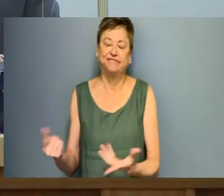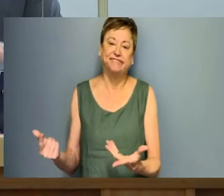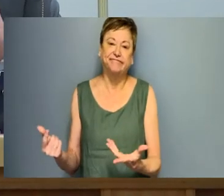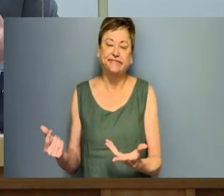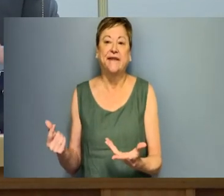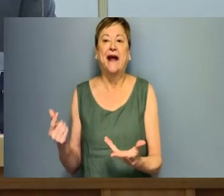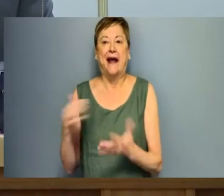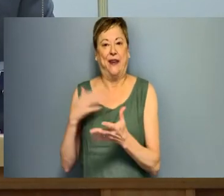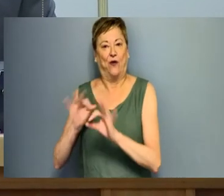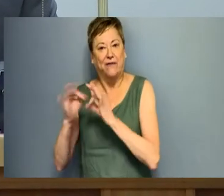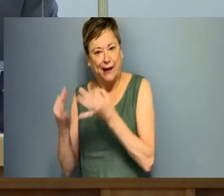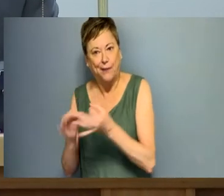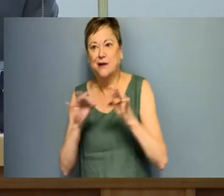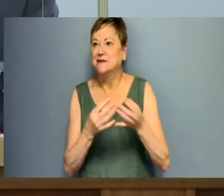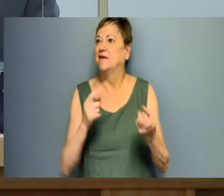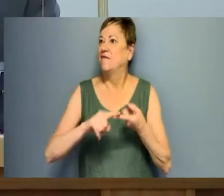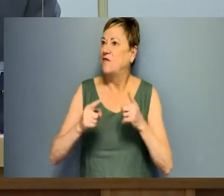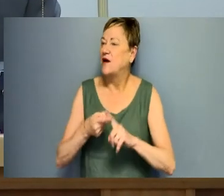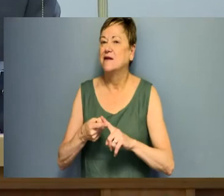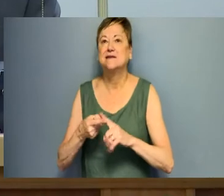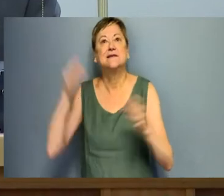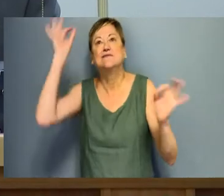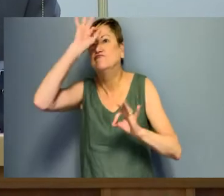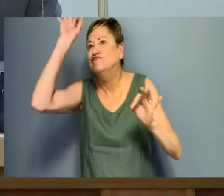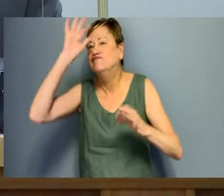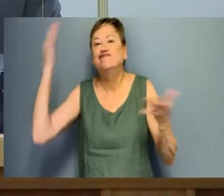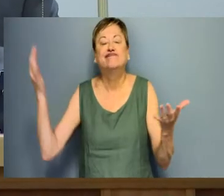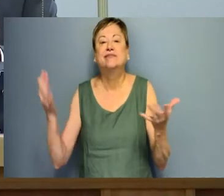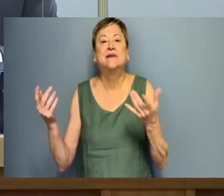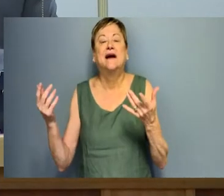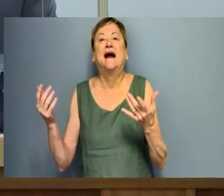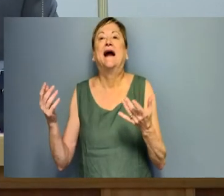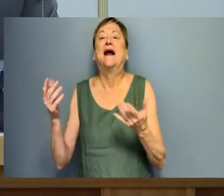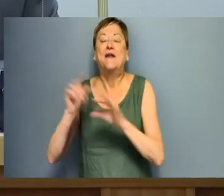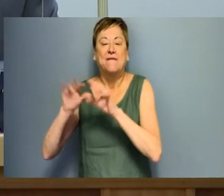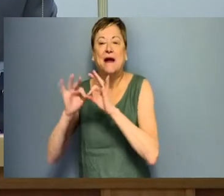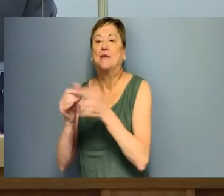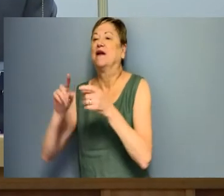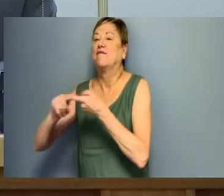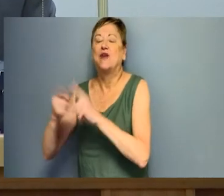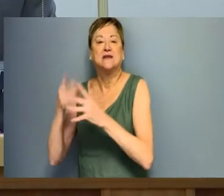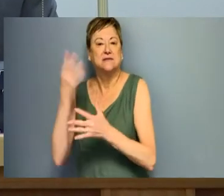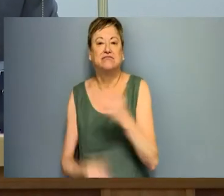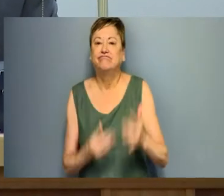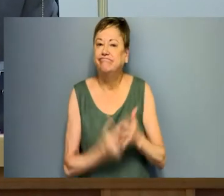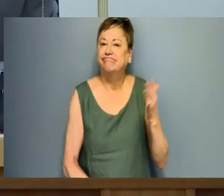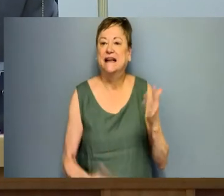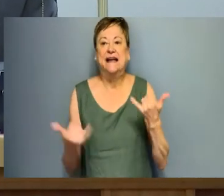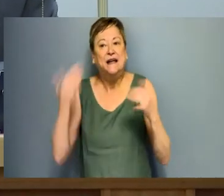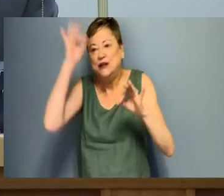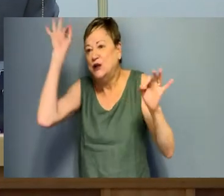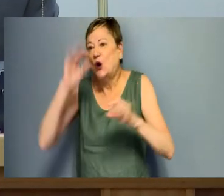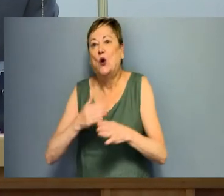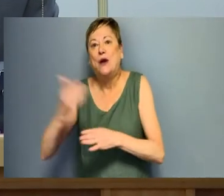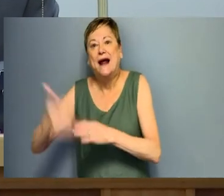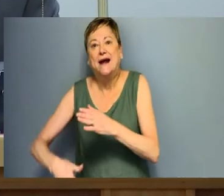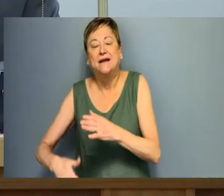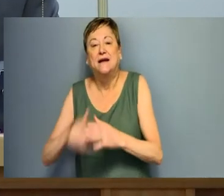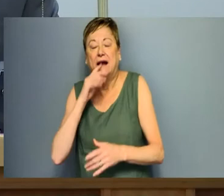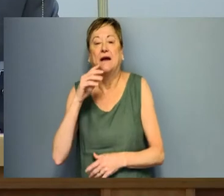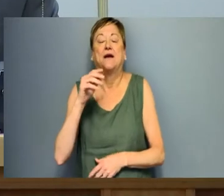their families and how many of their friends have passed on and never knew the ending. And Private Wildman finally got his